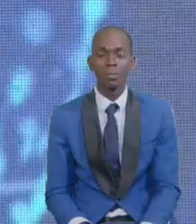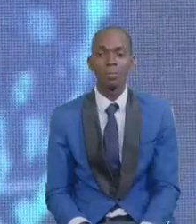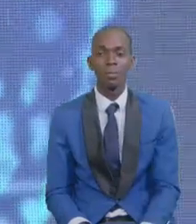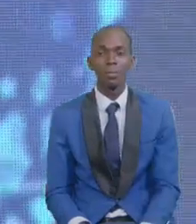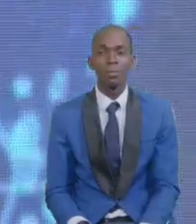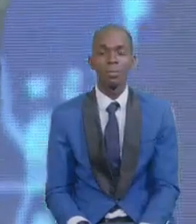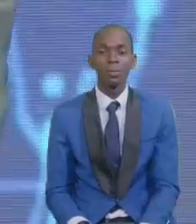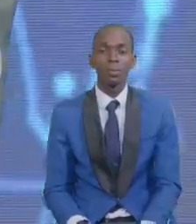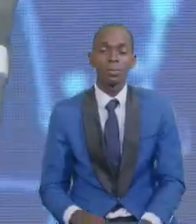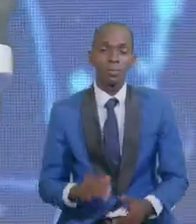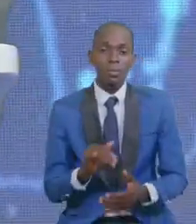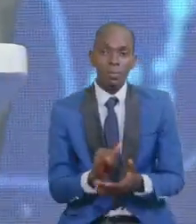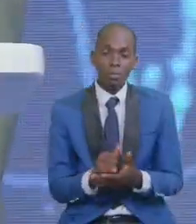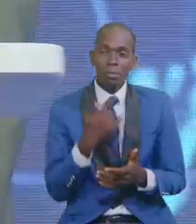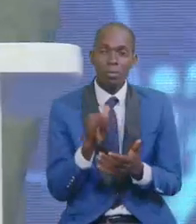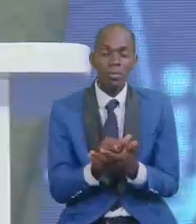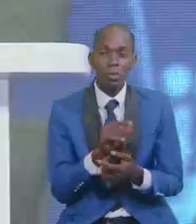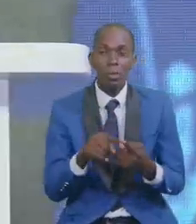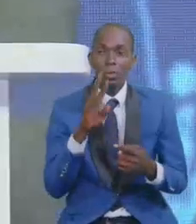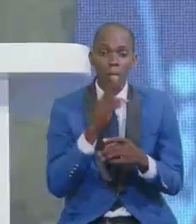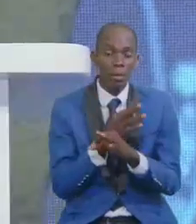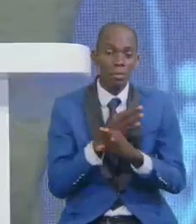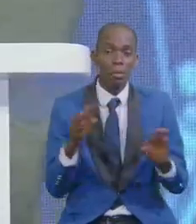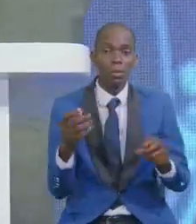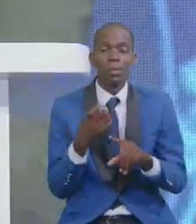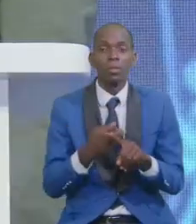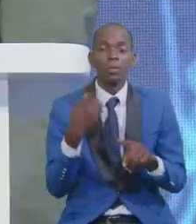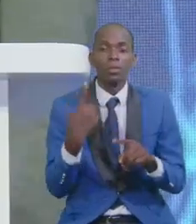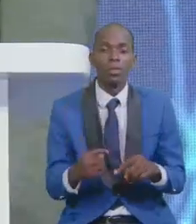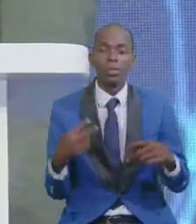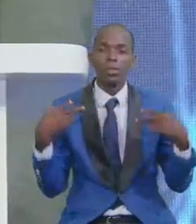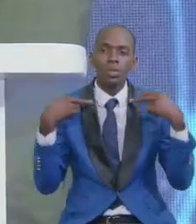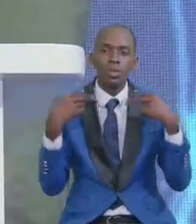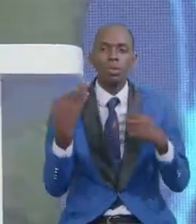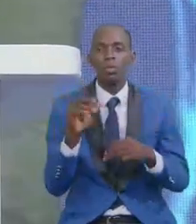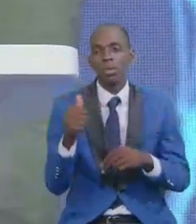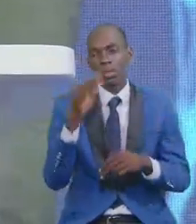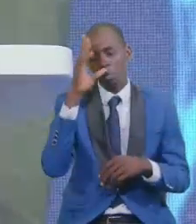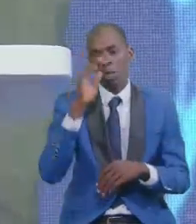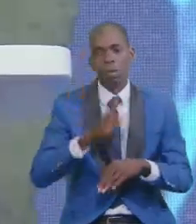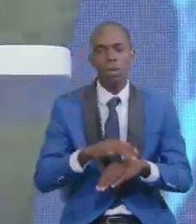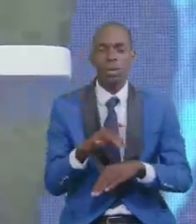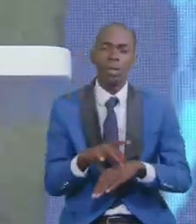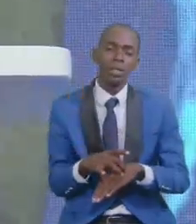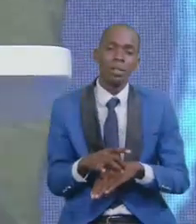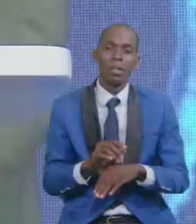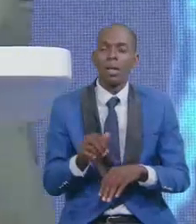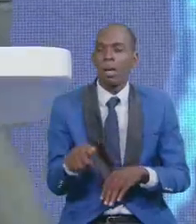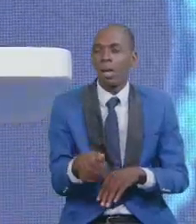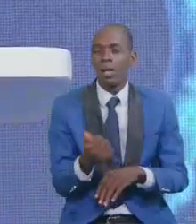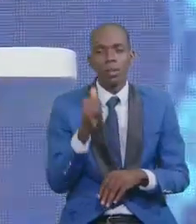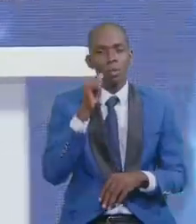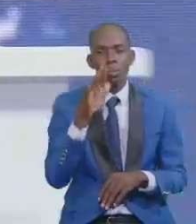But when you're free from the yoke of any man on earth, any woman on